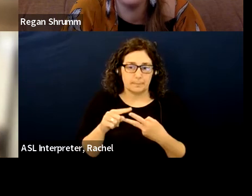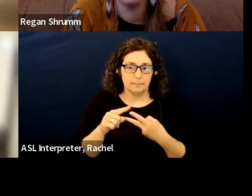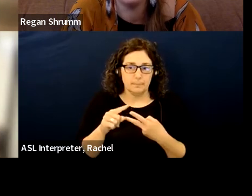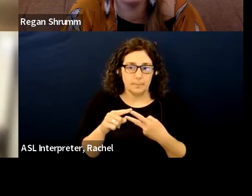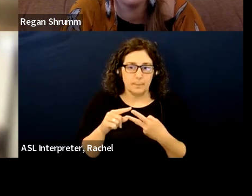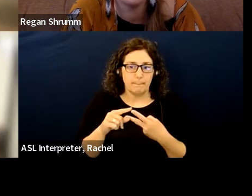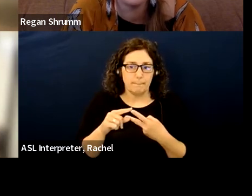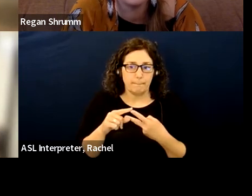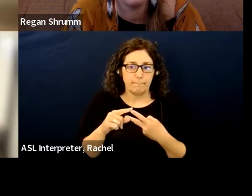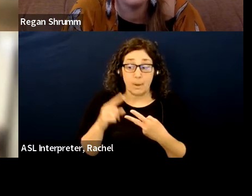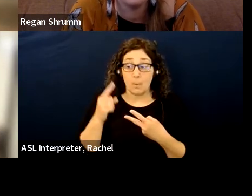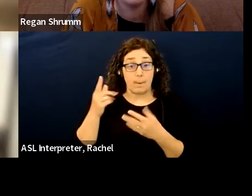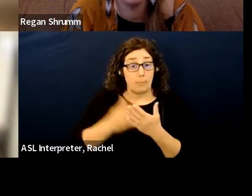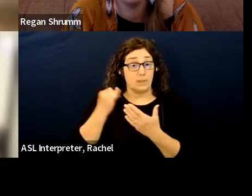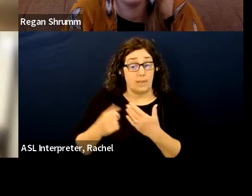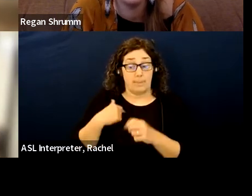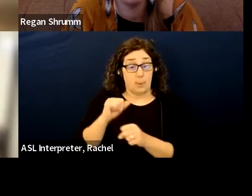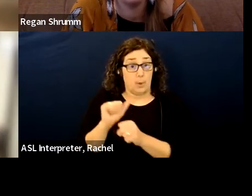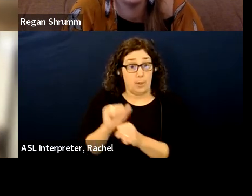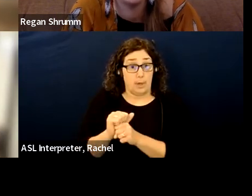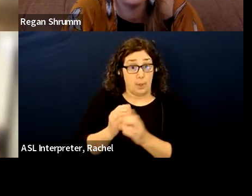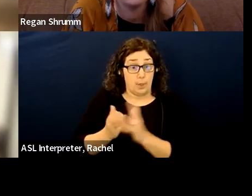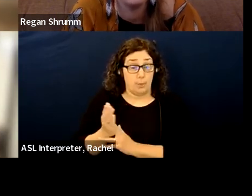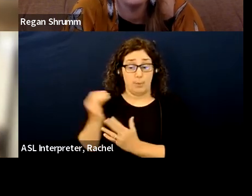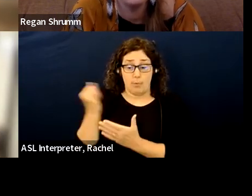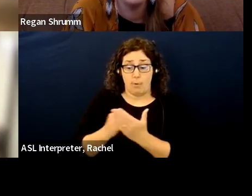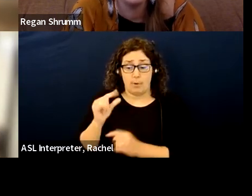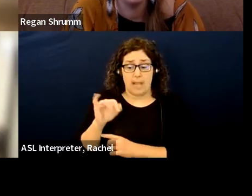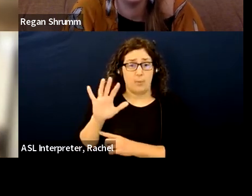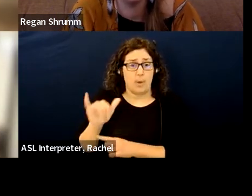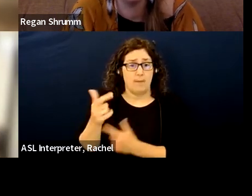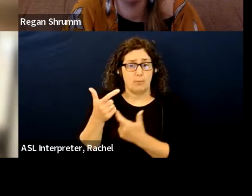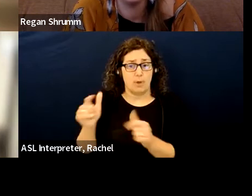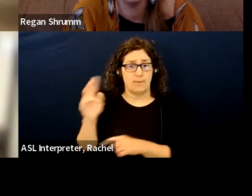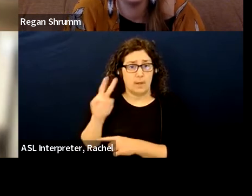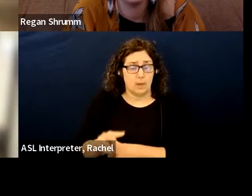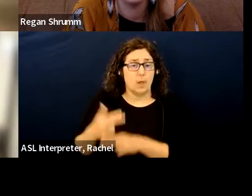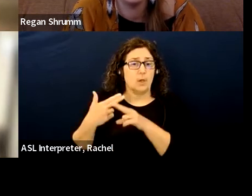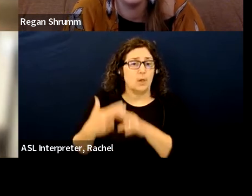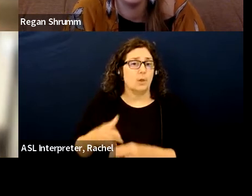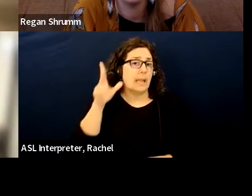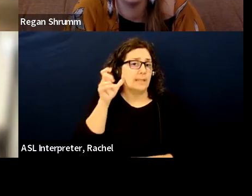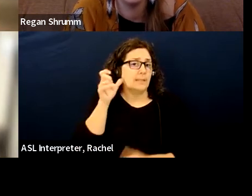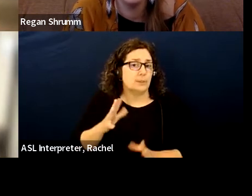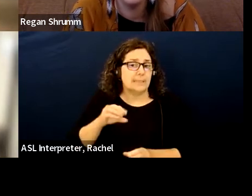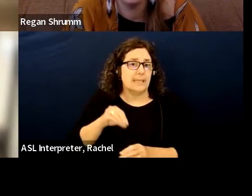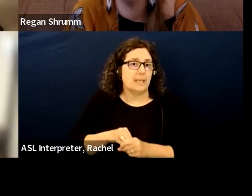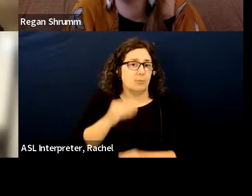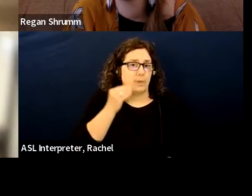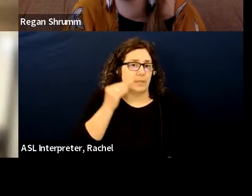So one of the projects I've been working on through the Art Gallery of Greater Victoria is called Listeners and Residents, and it connects